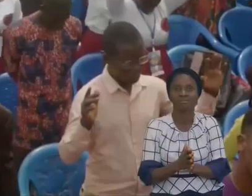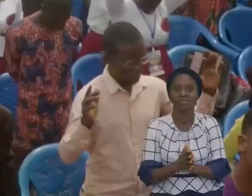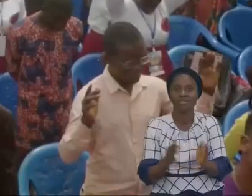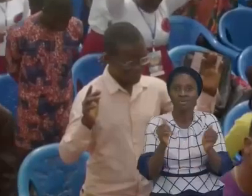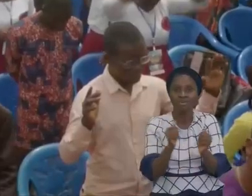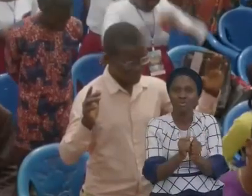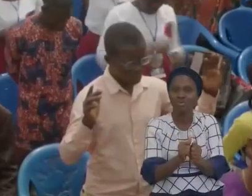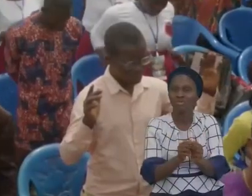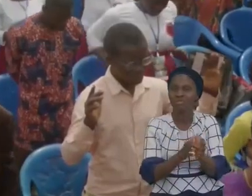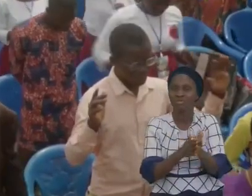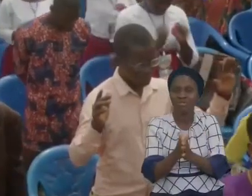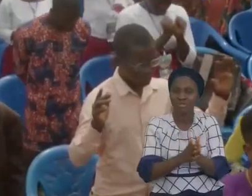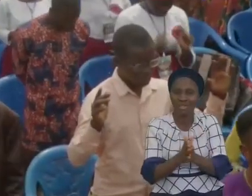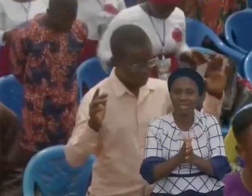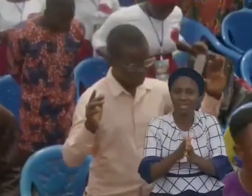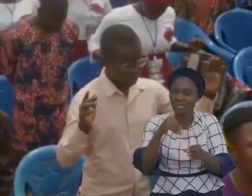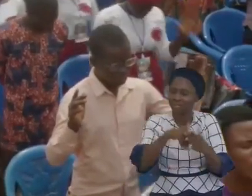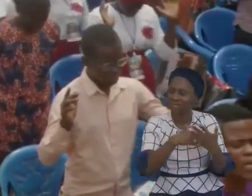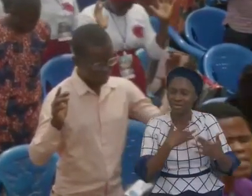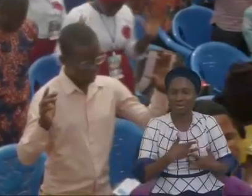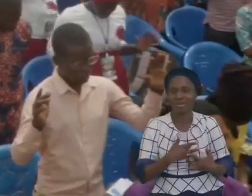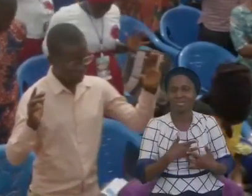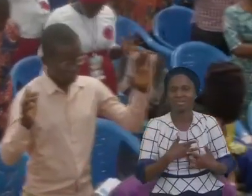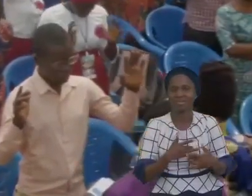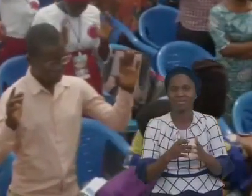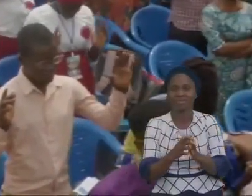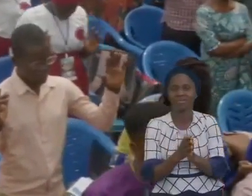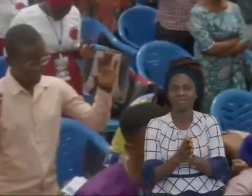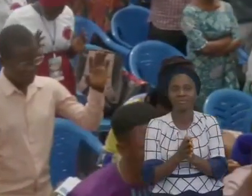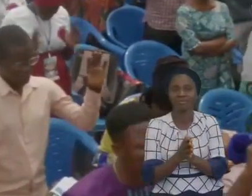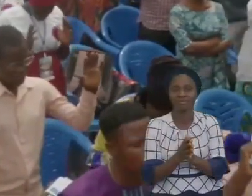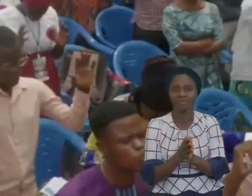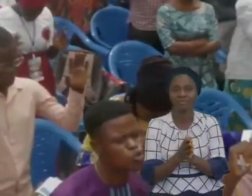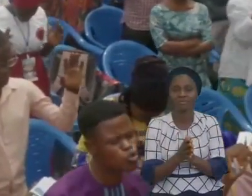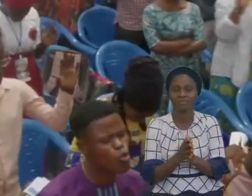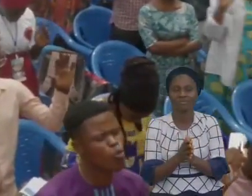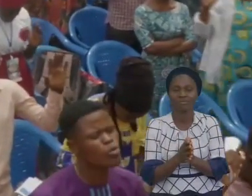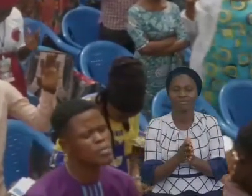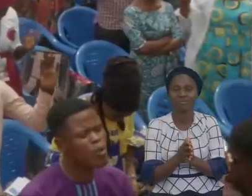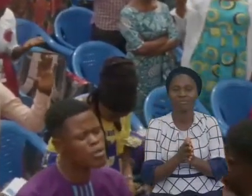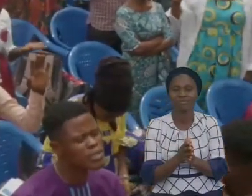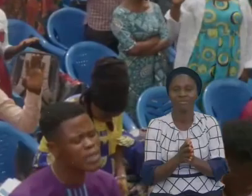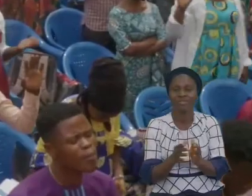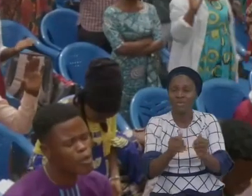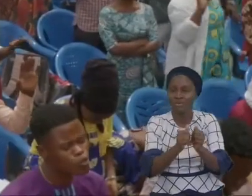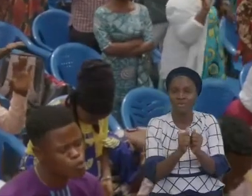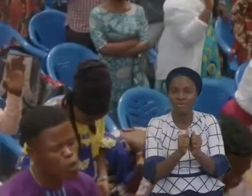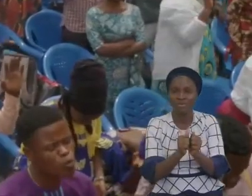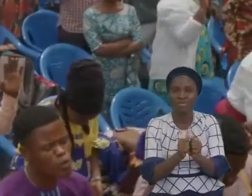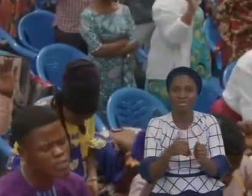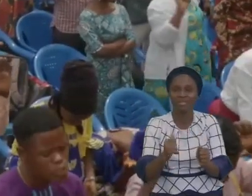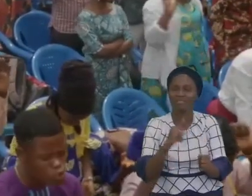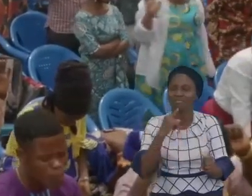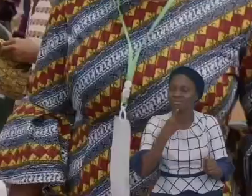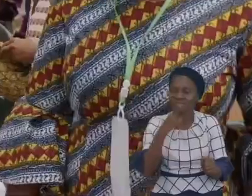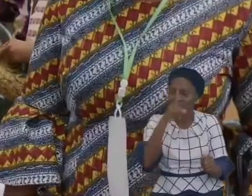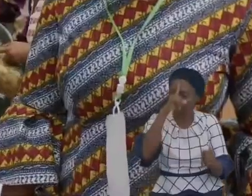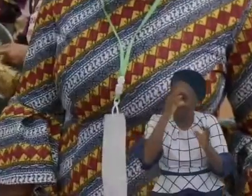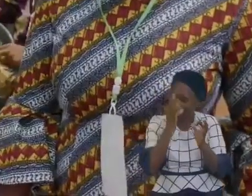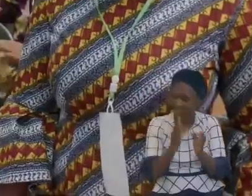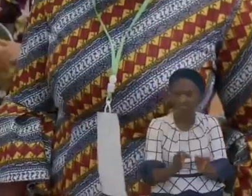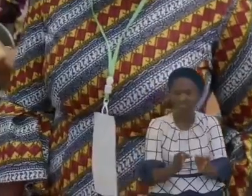with a firm decision, and with a fortified